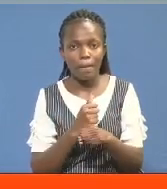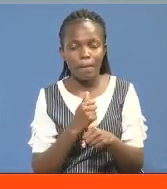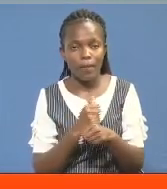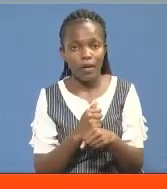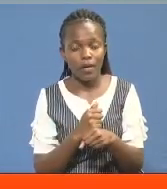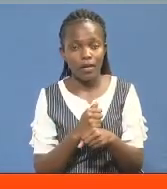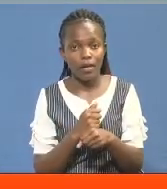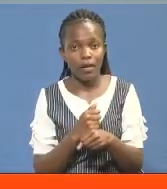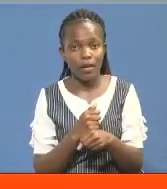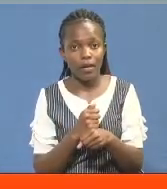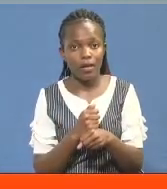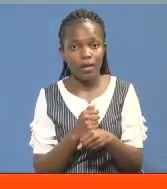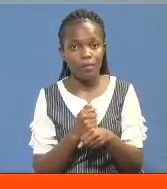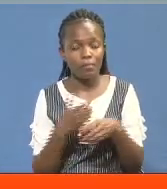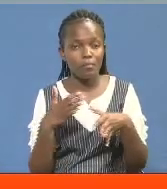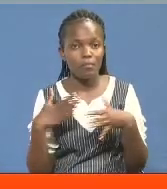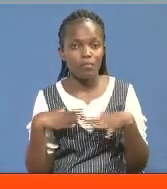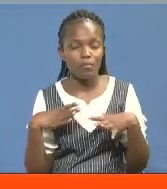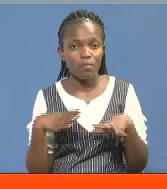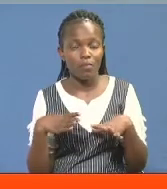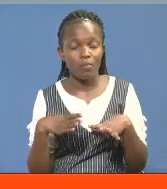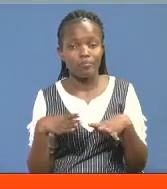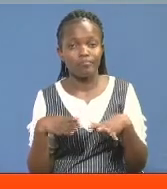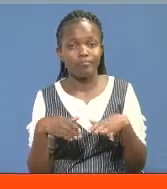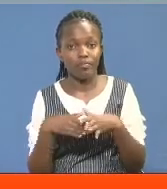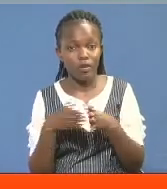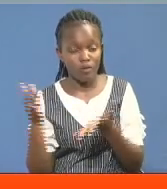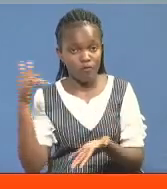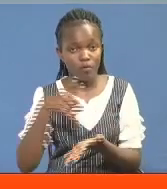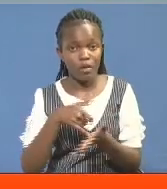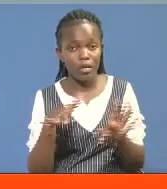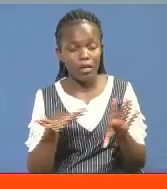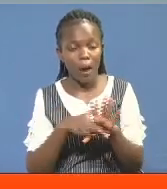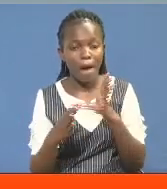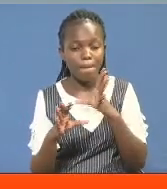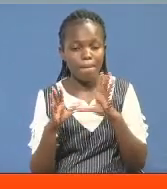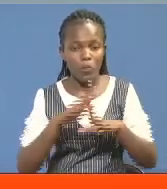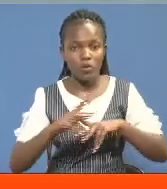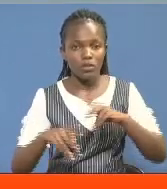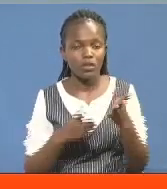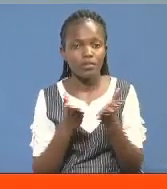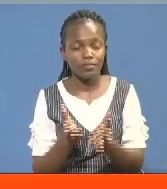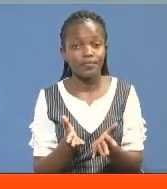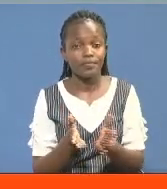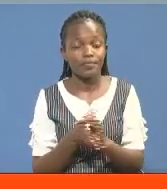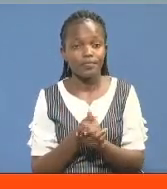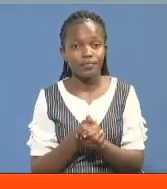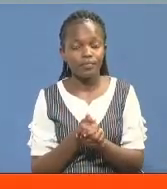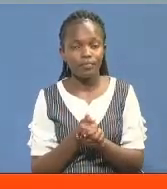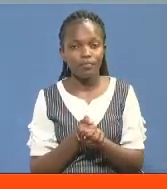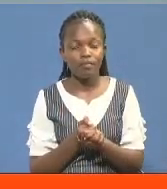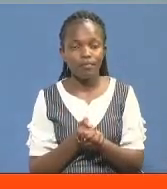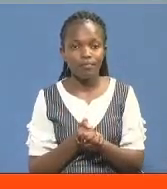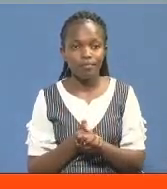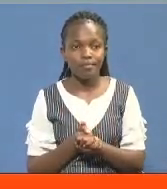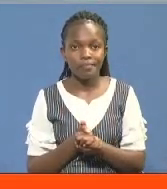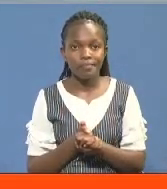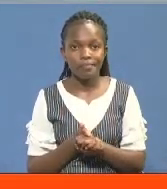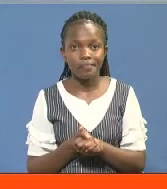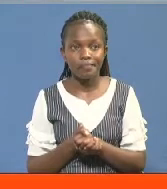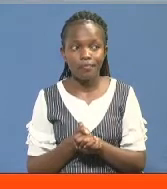make the common mwananchi being involved in this particular process as we finalize this discussion?